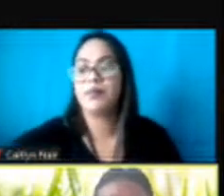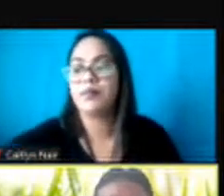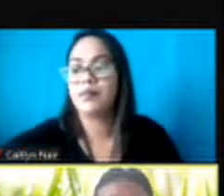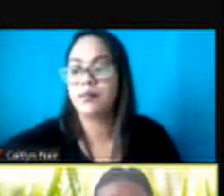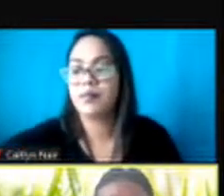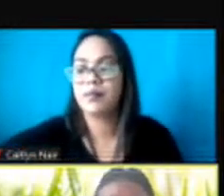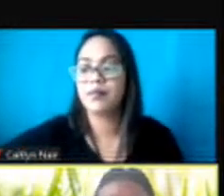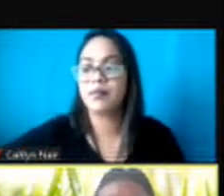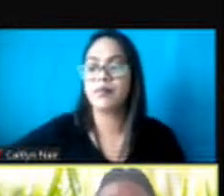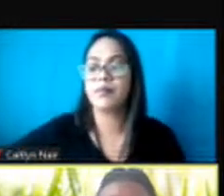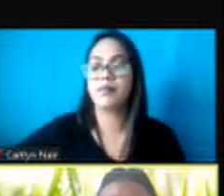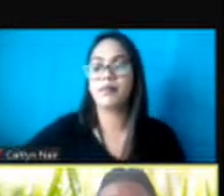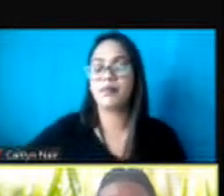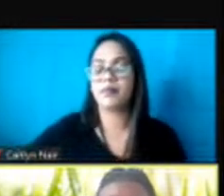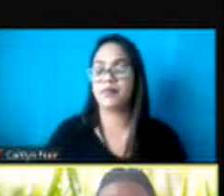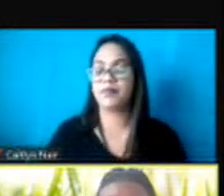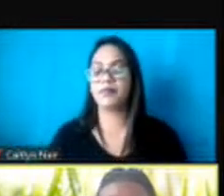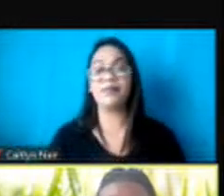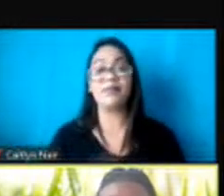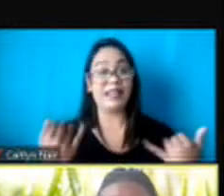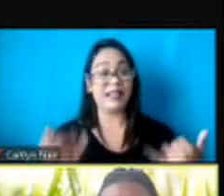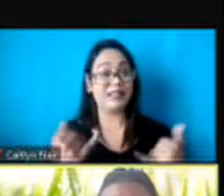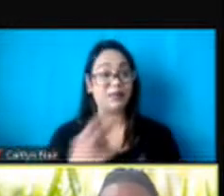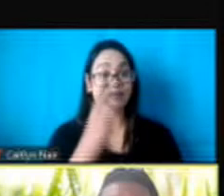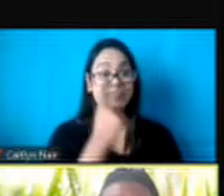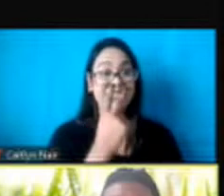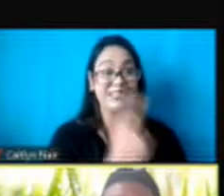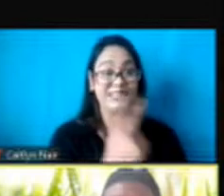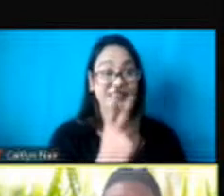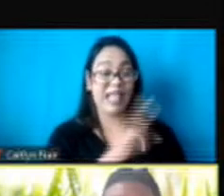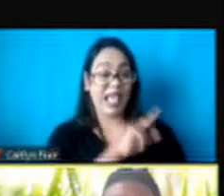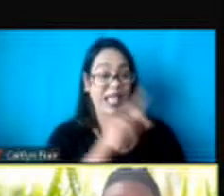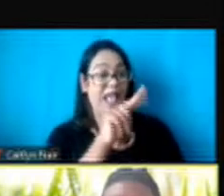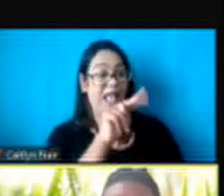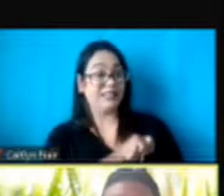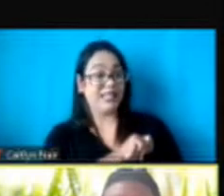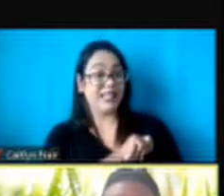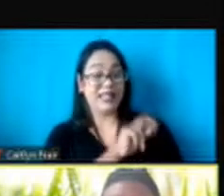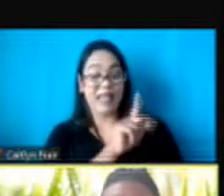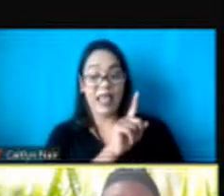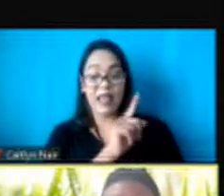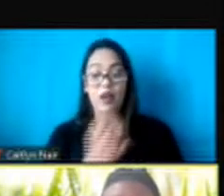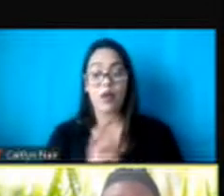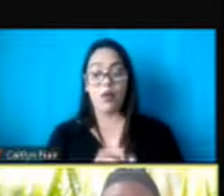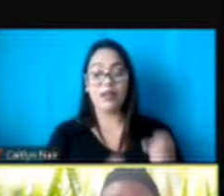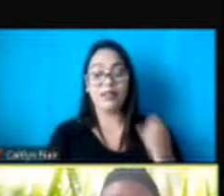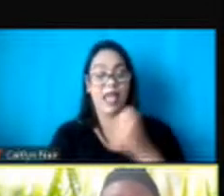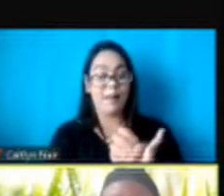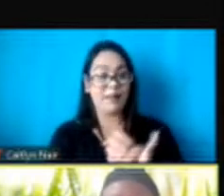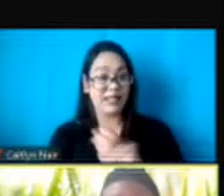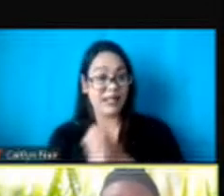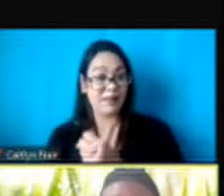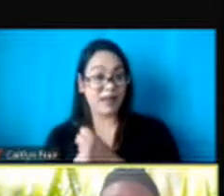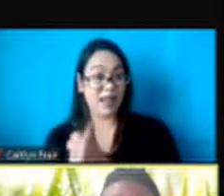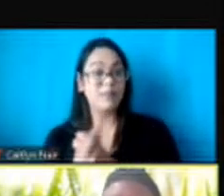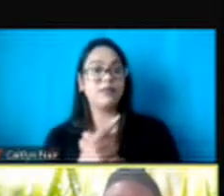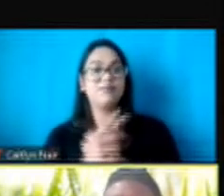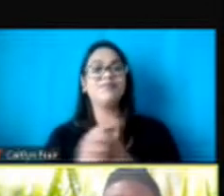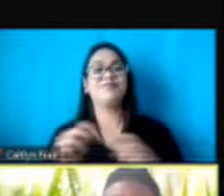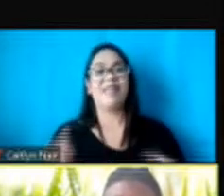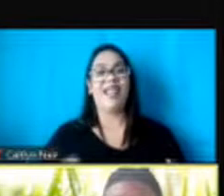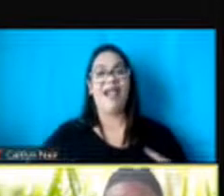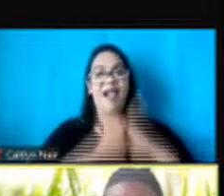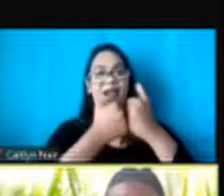Looking at what comes to us in KZN, the vast majority of the motor vehicle